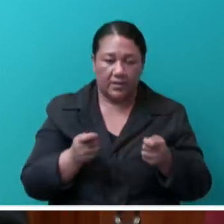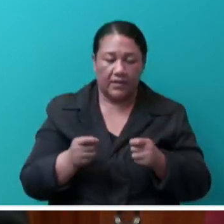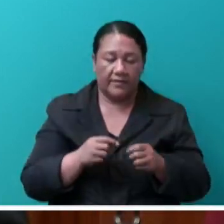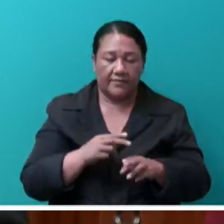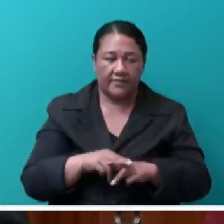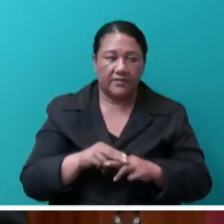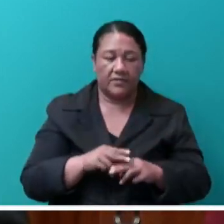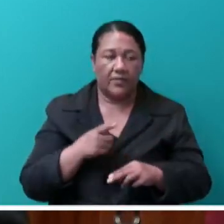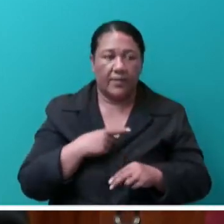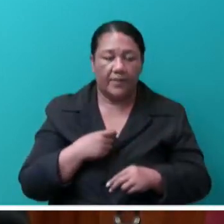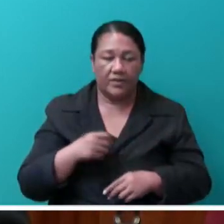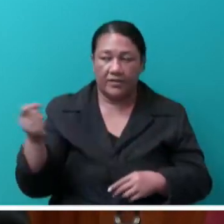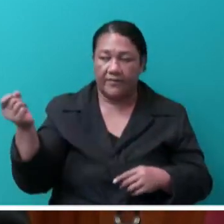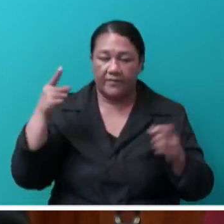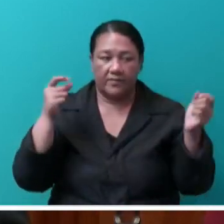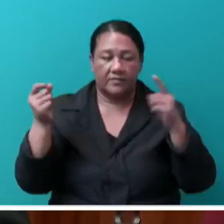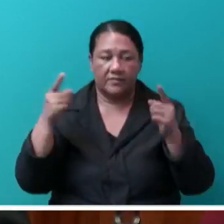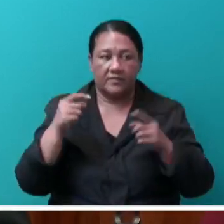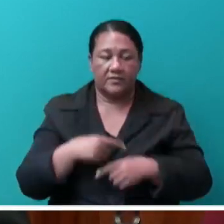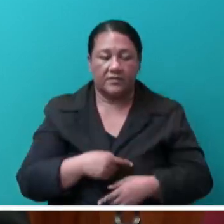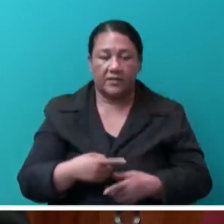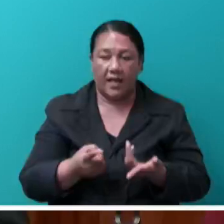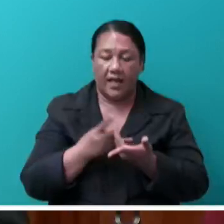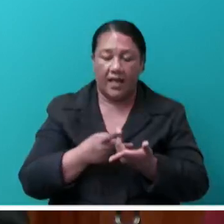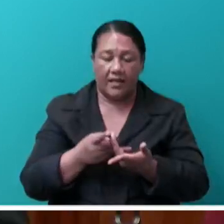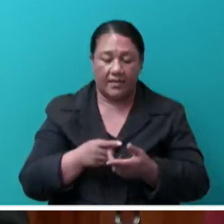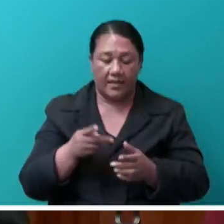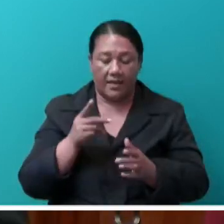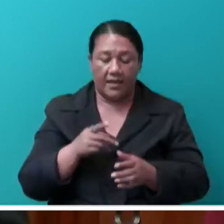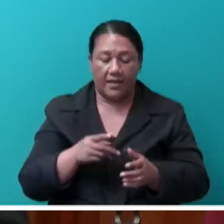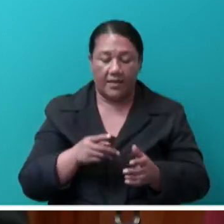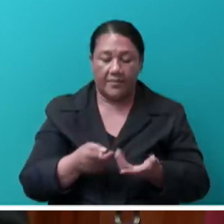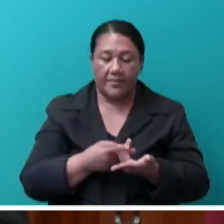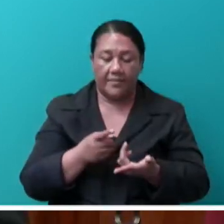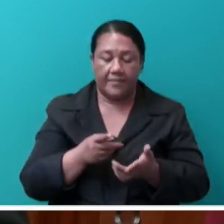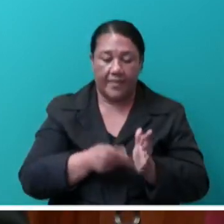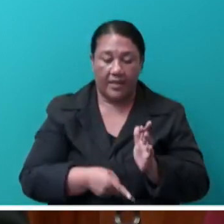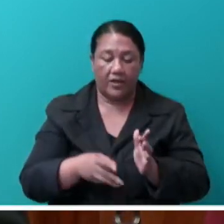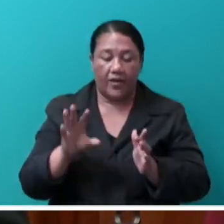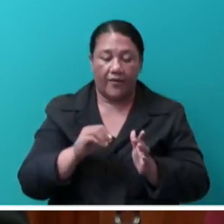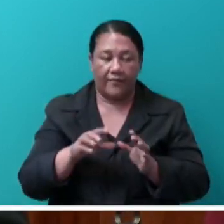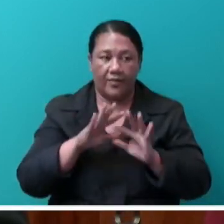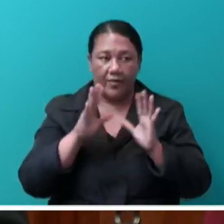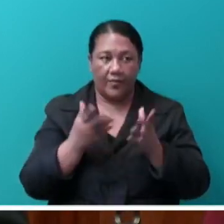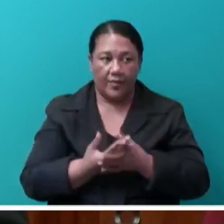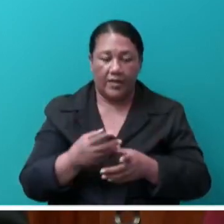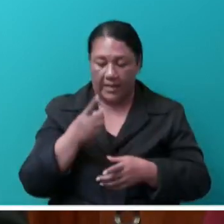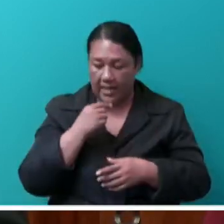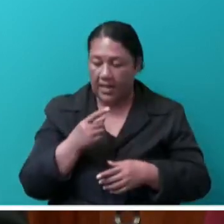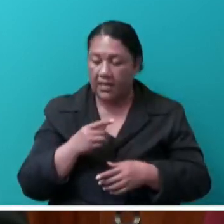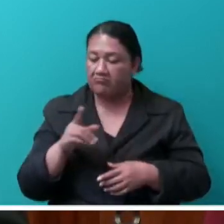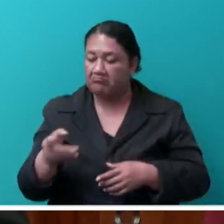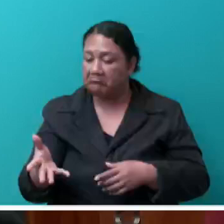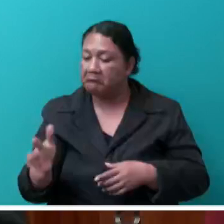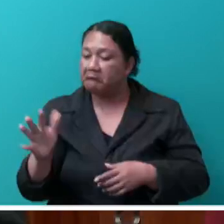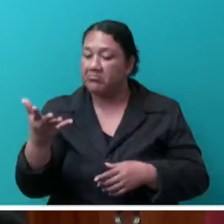signal to the rest of the world that one of the largest companies, tech companies in the world, has come to